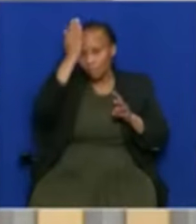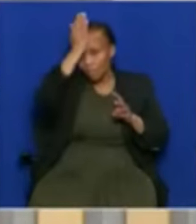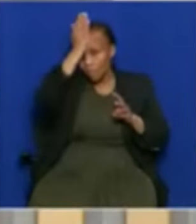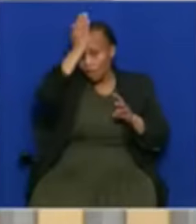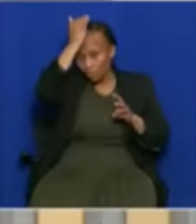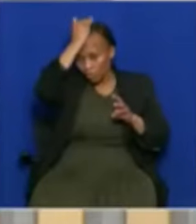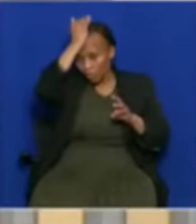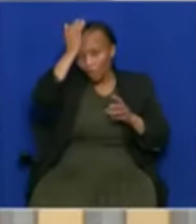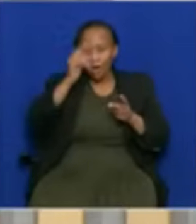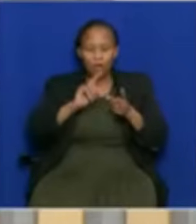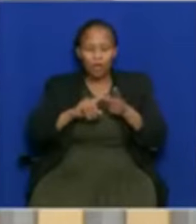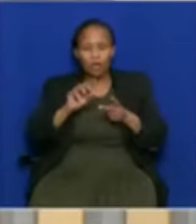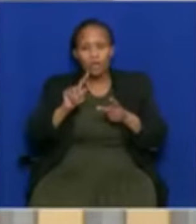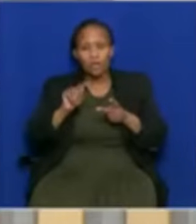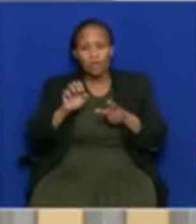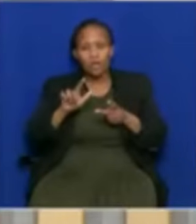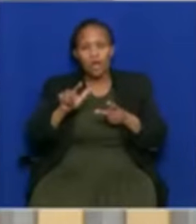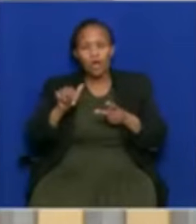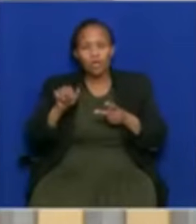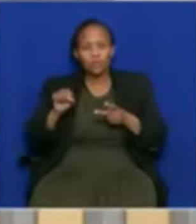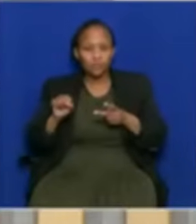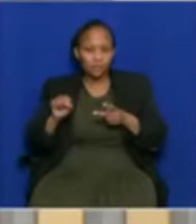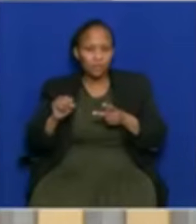given. When does he have to act?